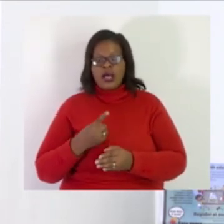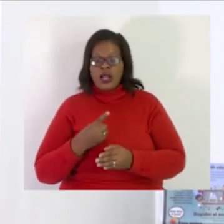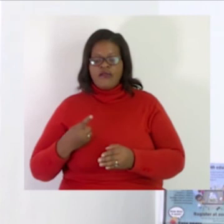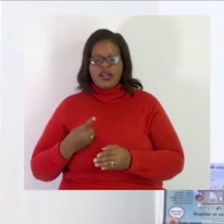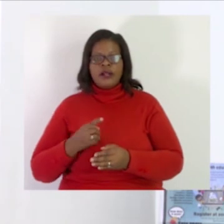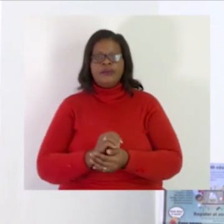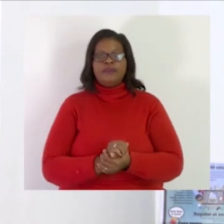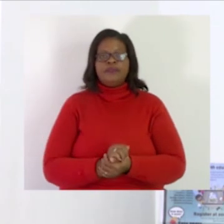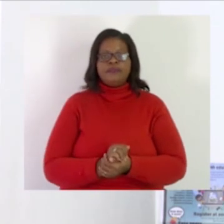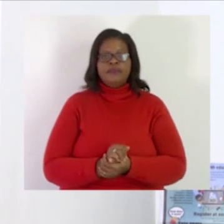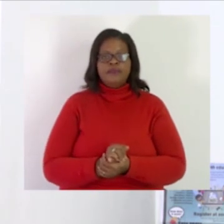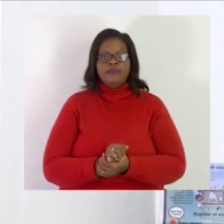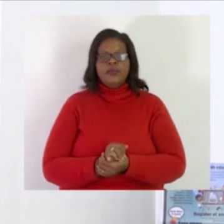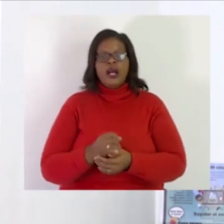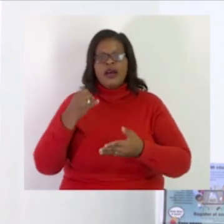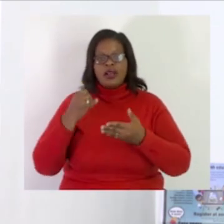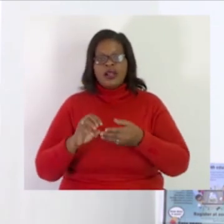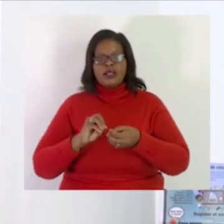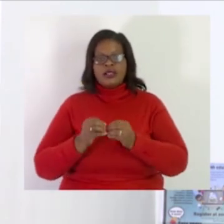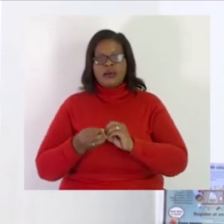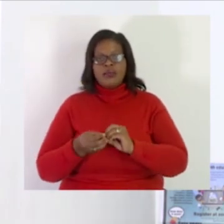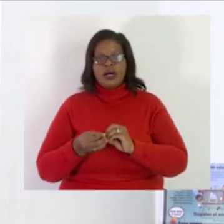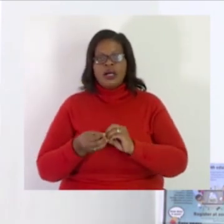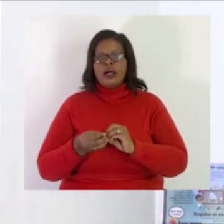11,011, and the last one will be